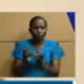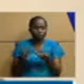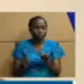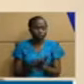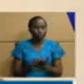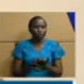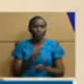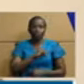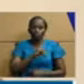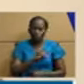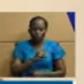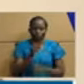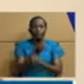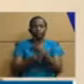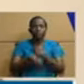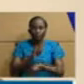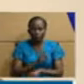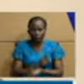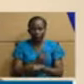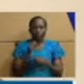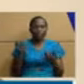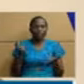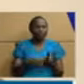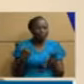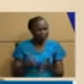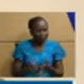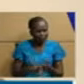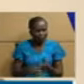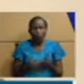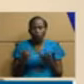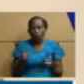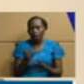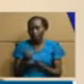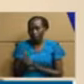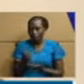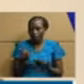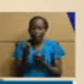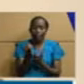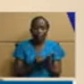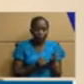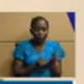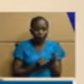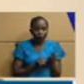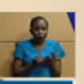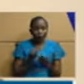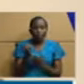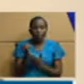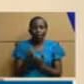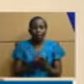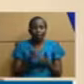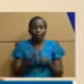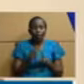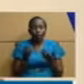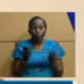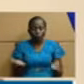gender, disability, disaster, or anybody who does not have income, or in order to